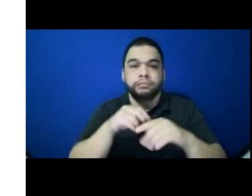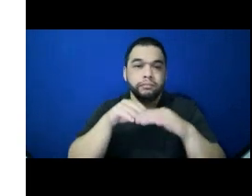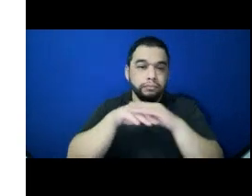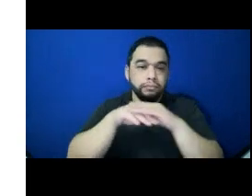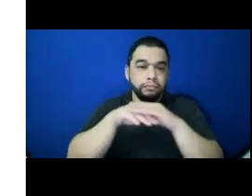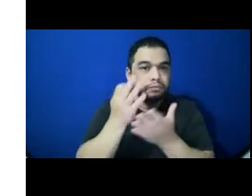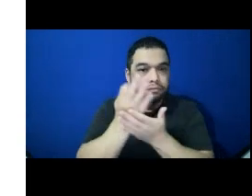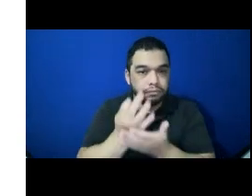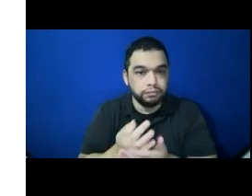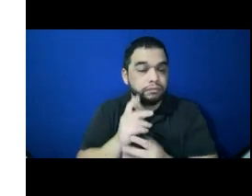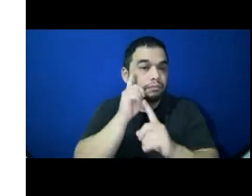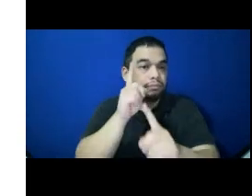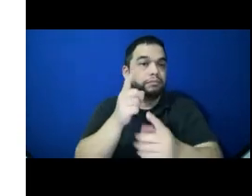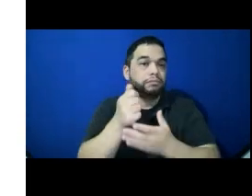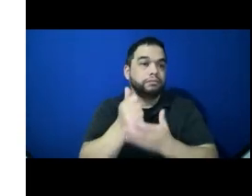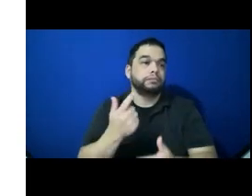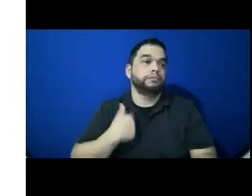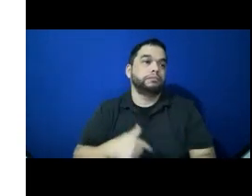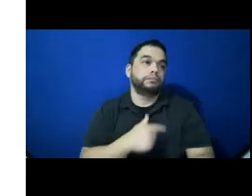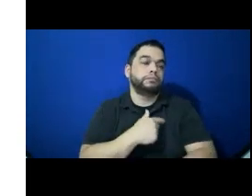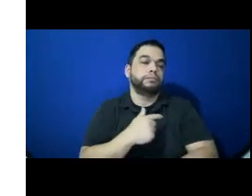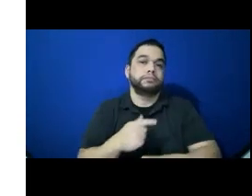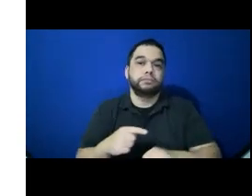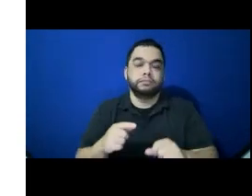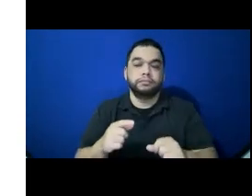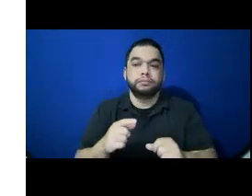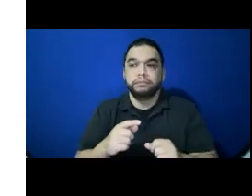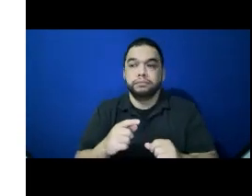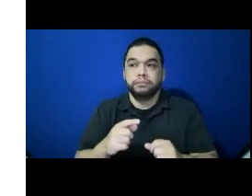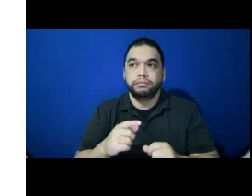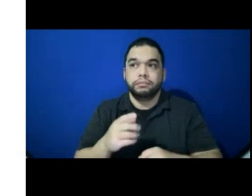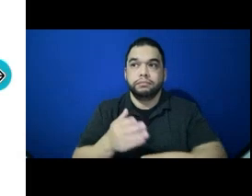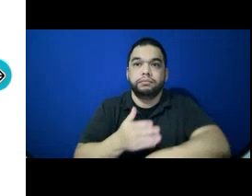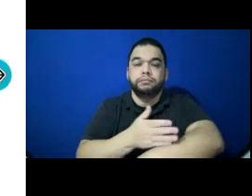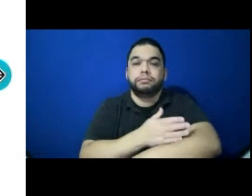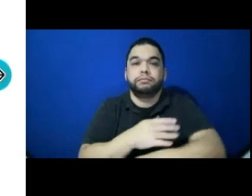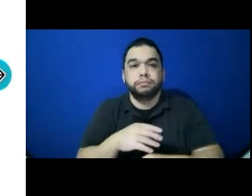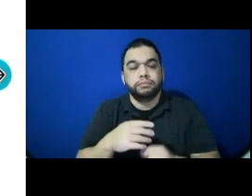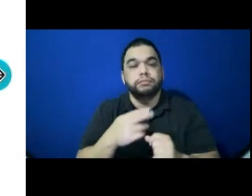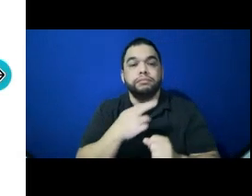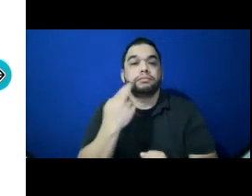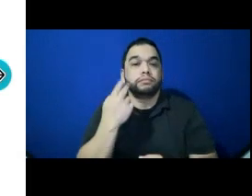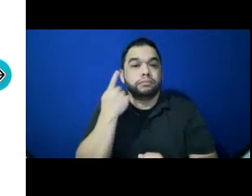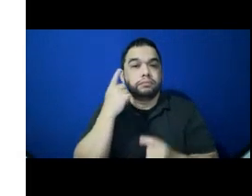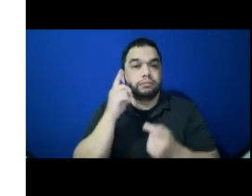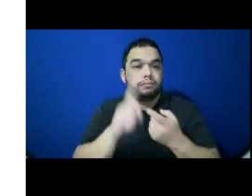implement actions that will reduce risk to climate change. Next slide, please.